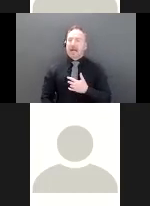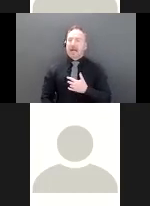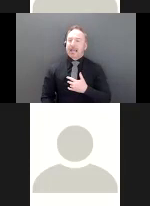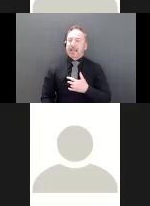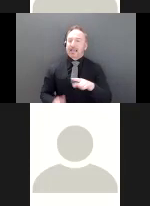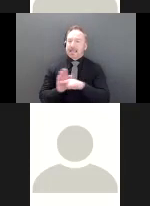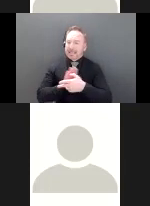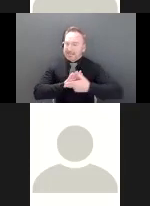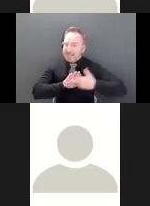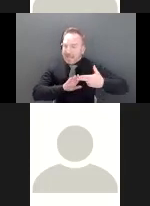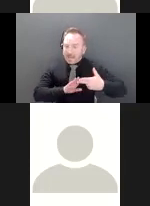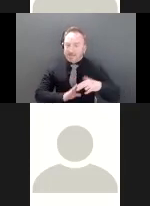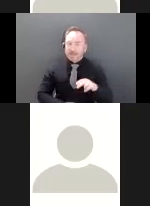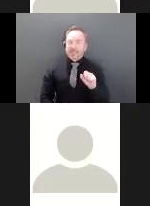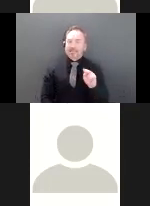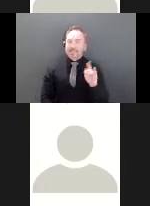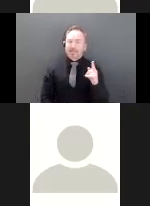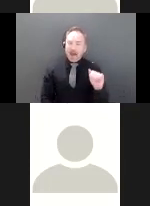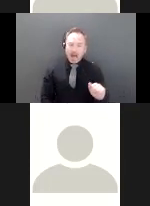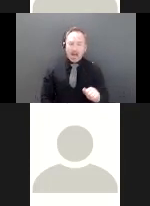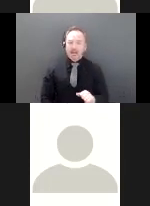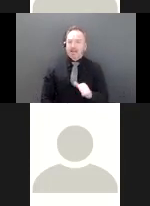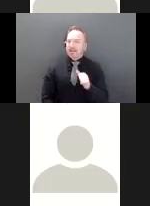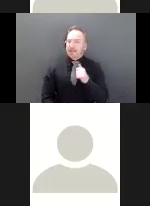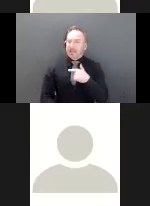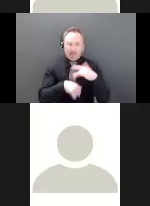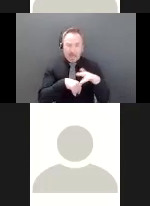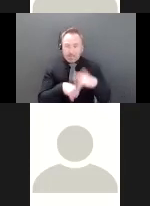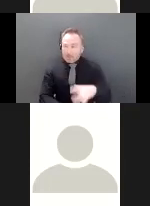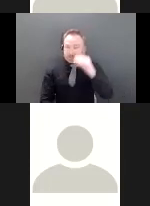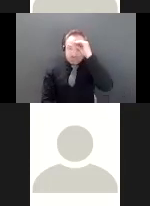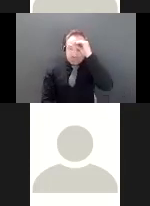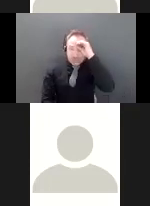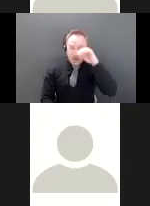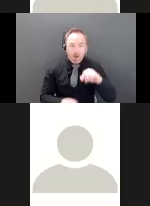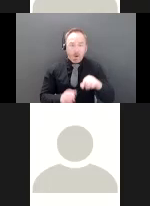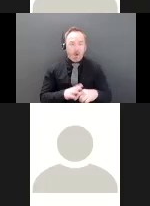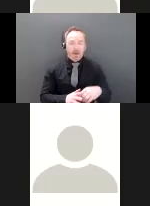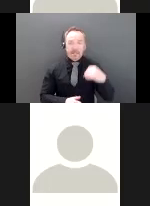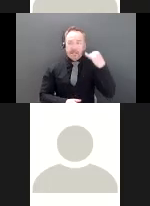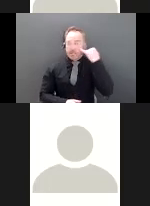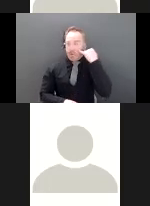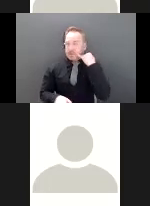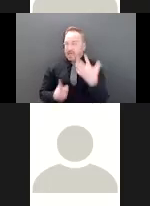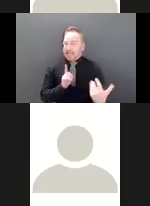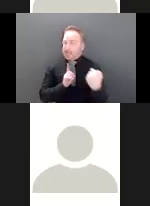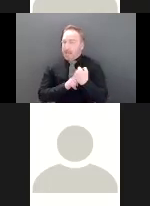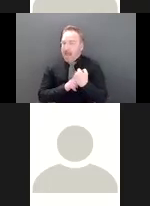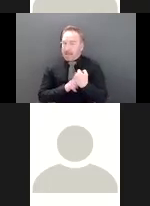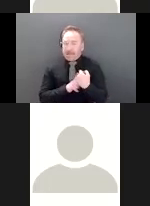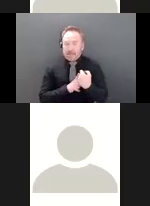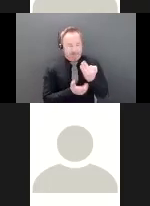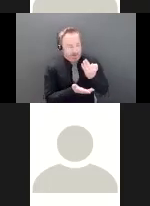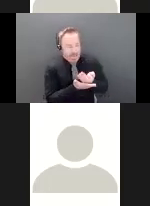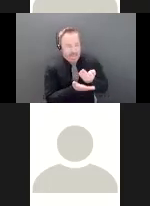fear, and the impacts of divorce in later life, and that financial